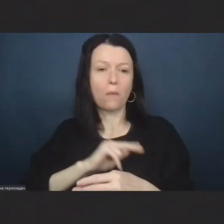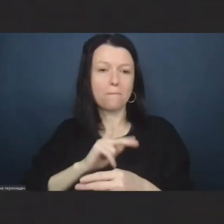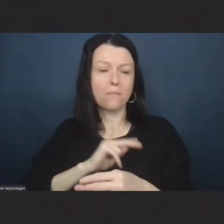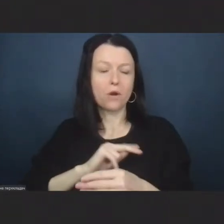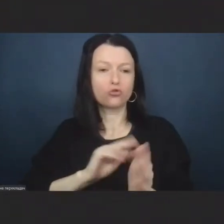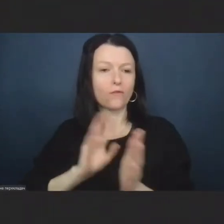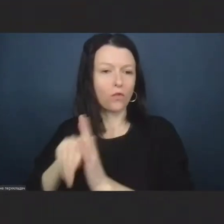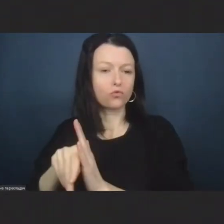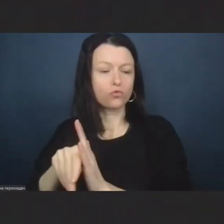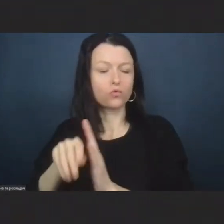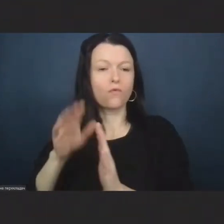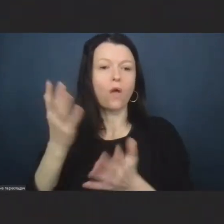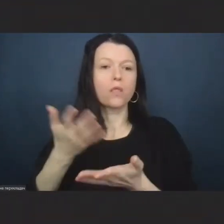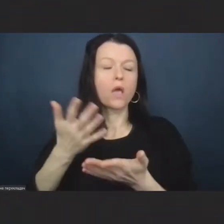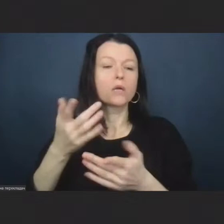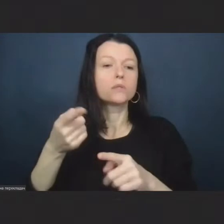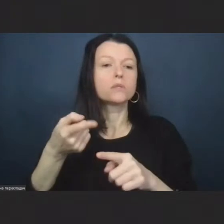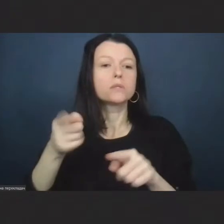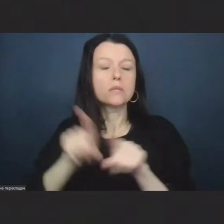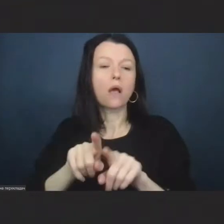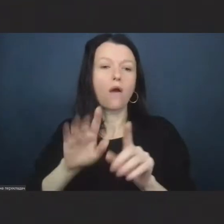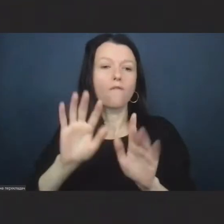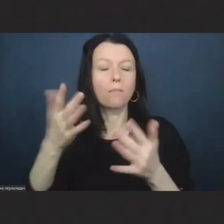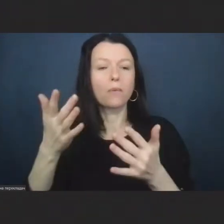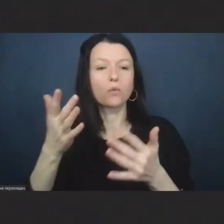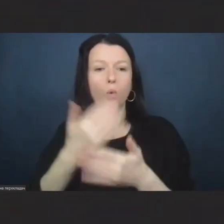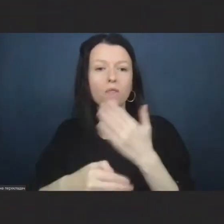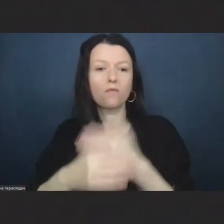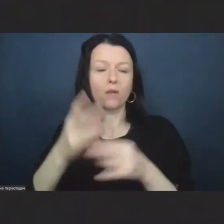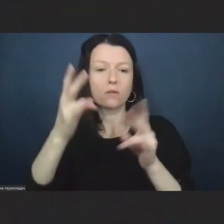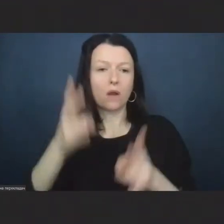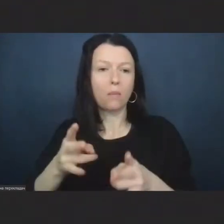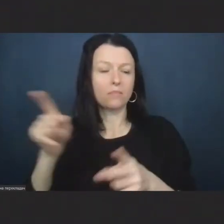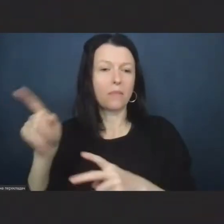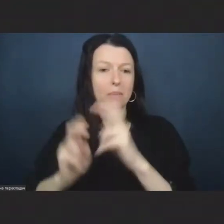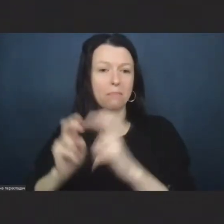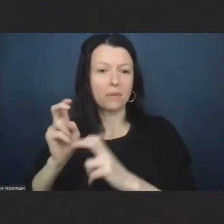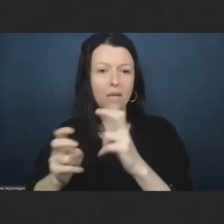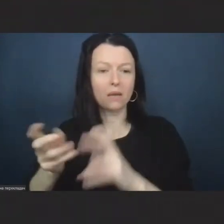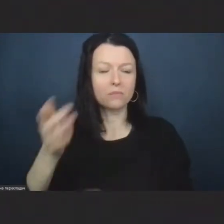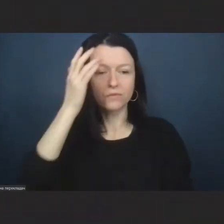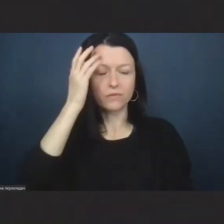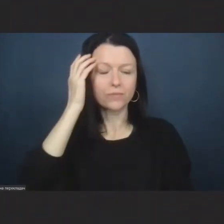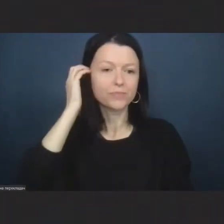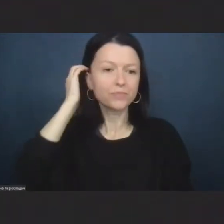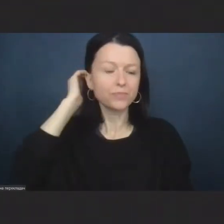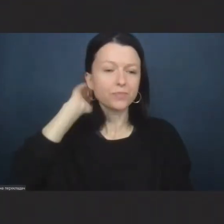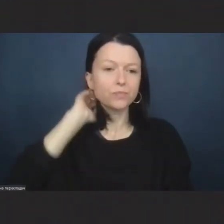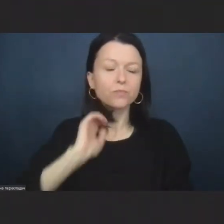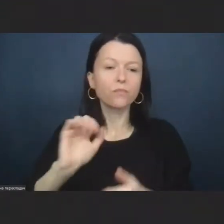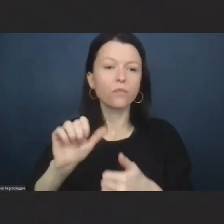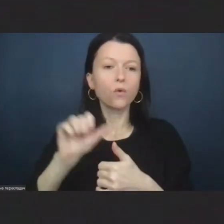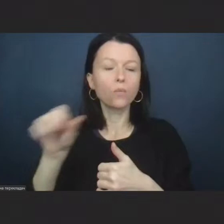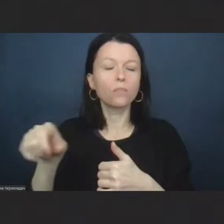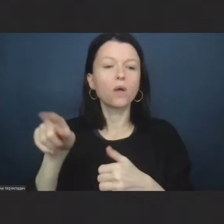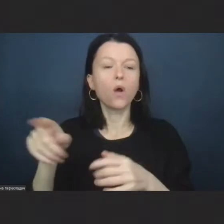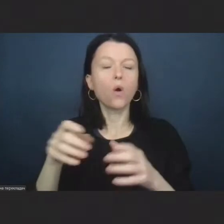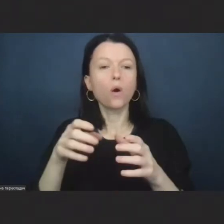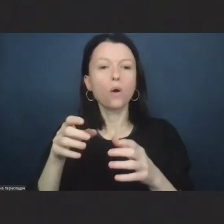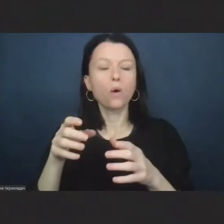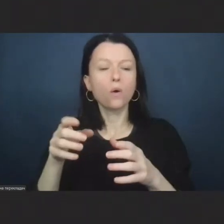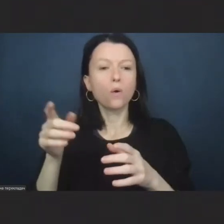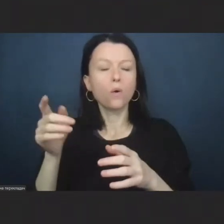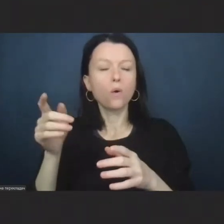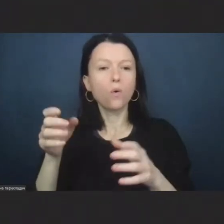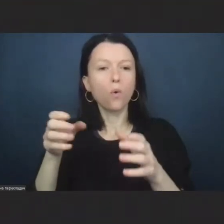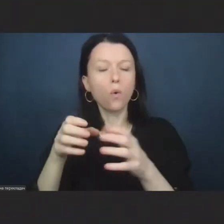contract once the disability has happened and has been caused at the particular enterprise. Apart from